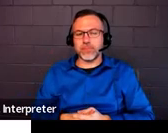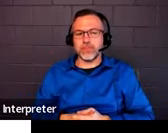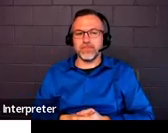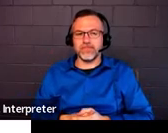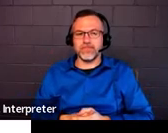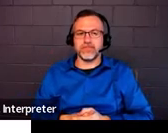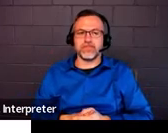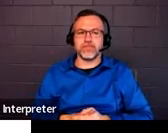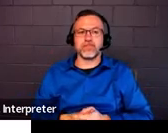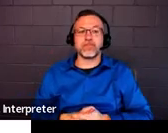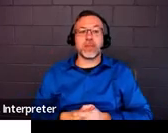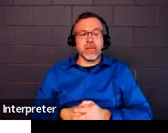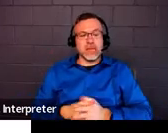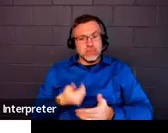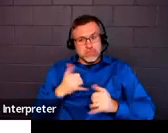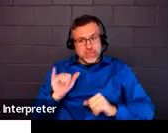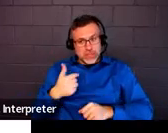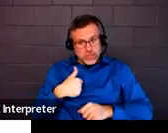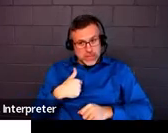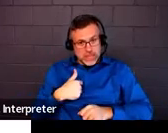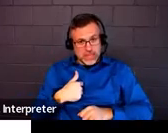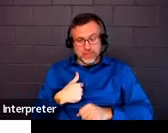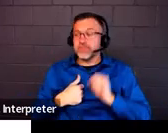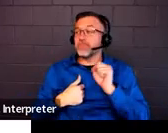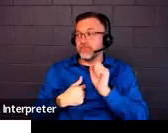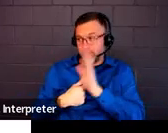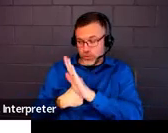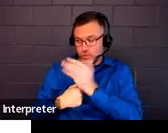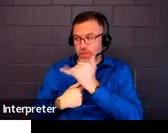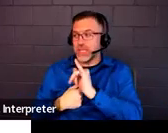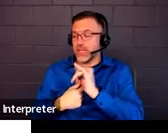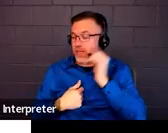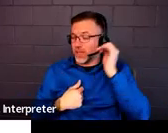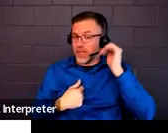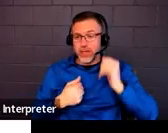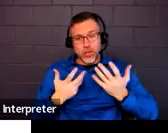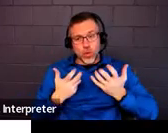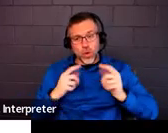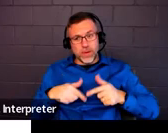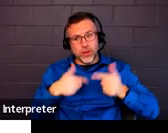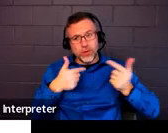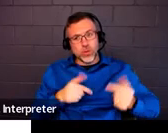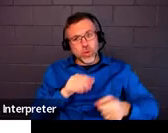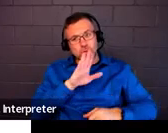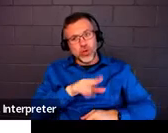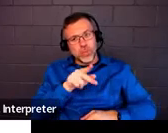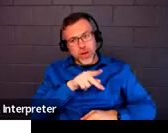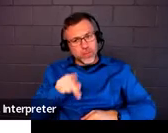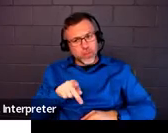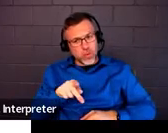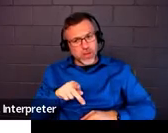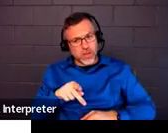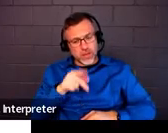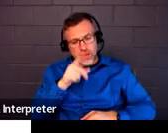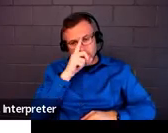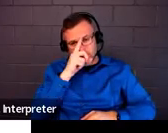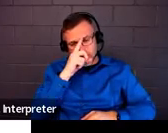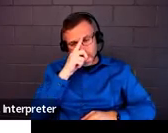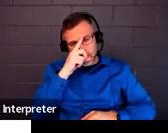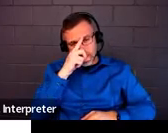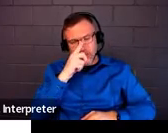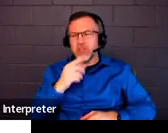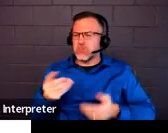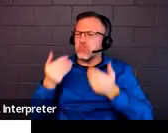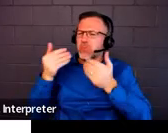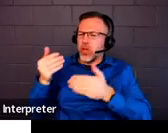Okay, I think this is still me. Is that right, Leora? It is, yep. Did you want me to switch back to your PowerPoint or we should do that after I'm through? Why don't we do